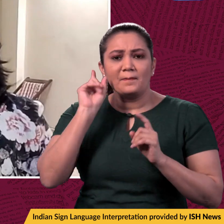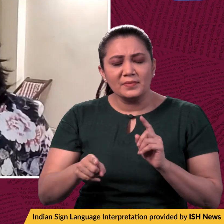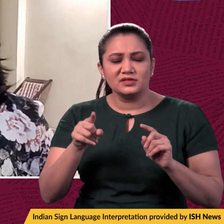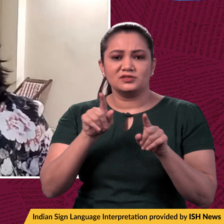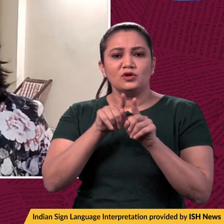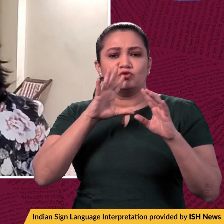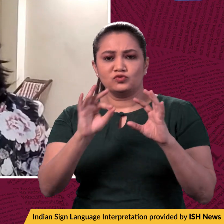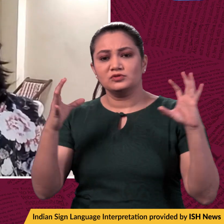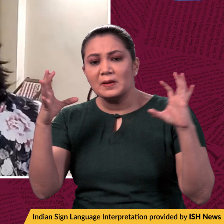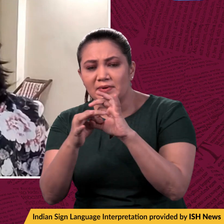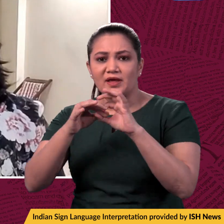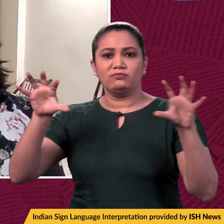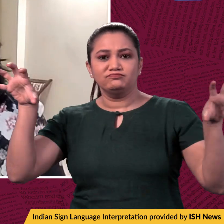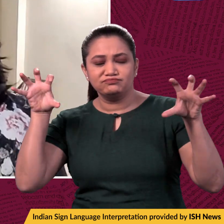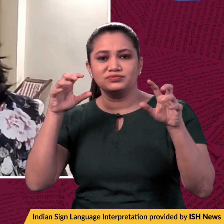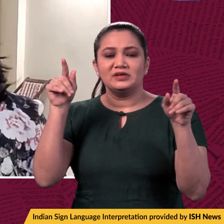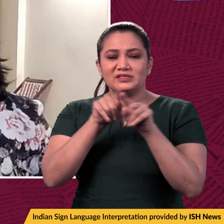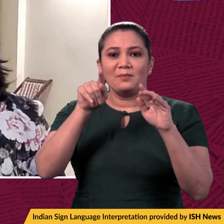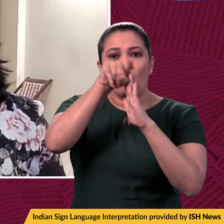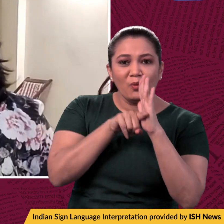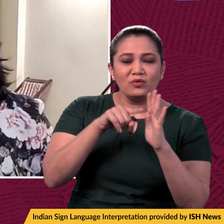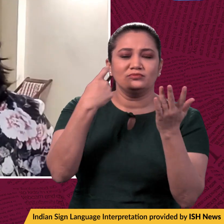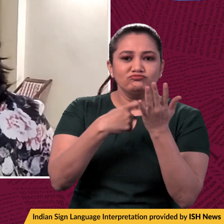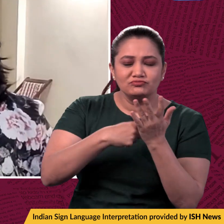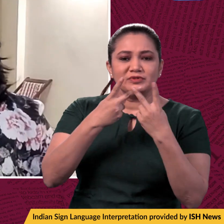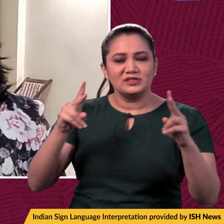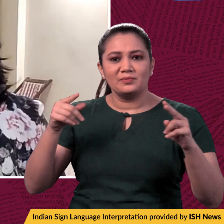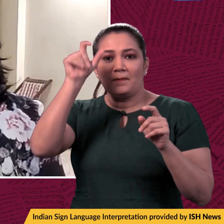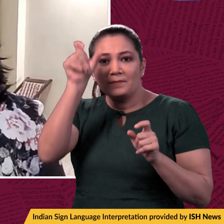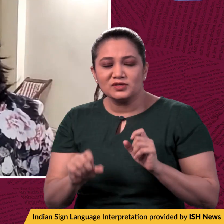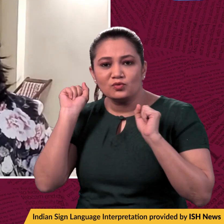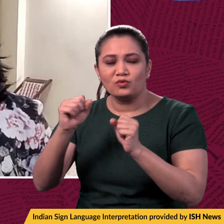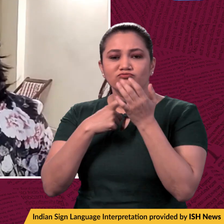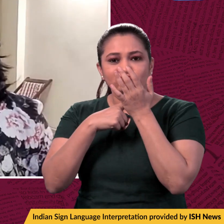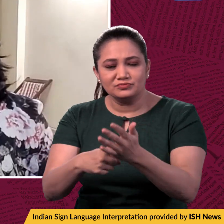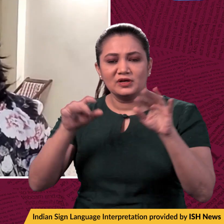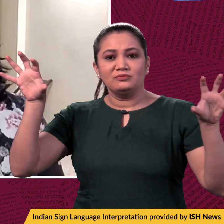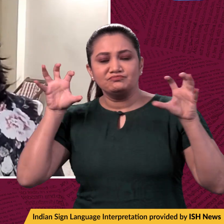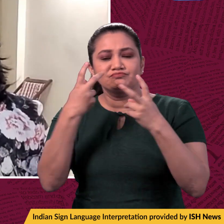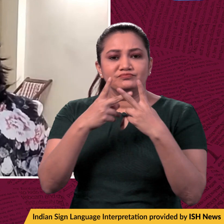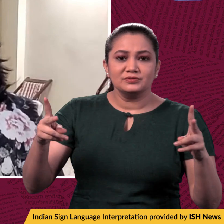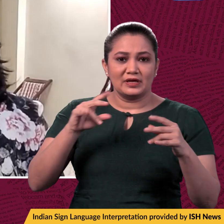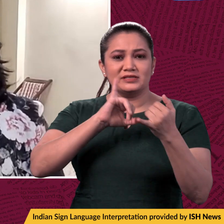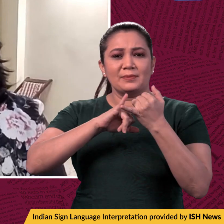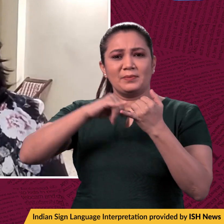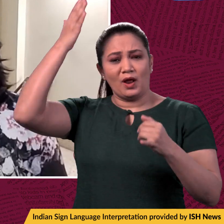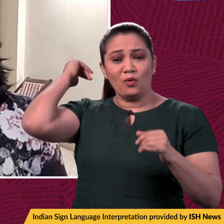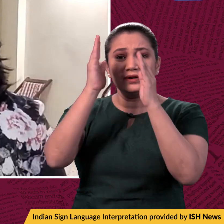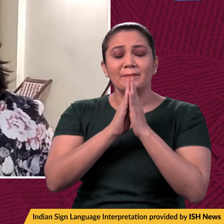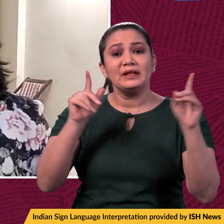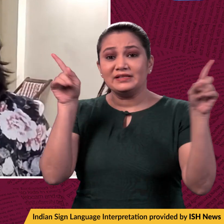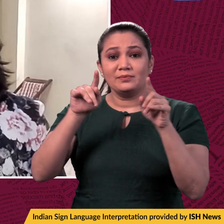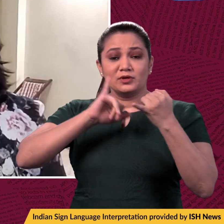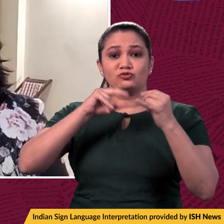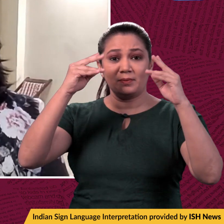must pass the test of constitutional morality and individual dignity outlined in Sabrimala verdict by